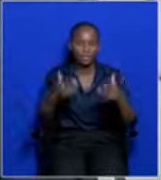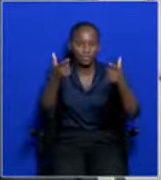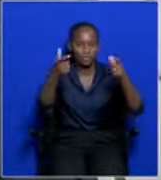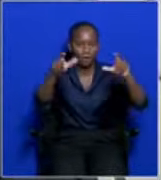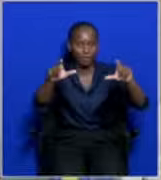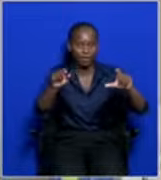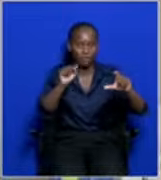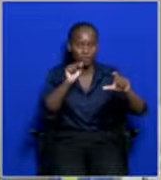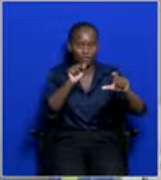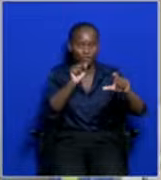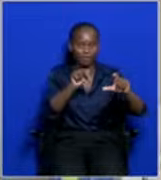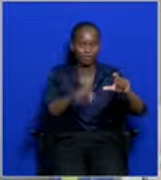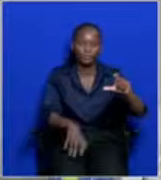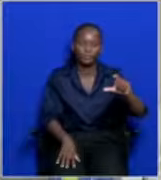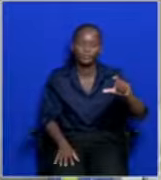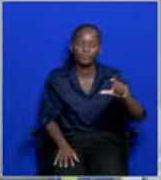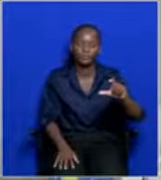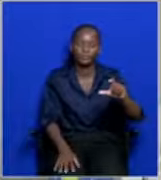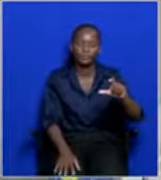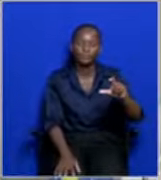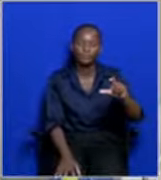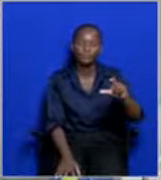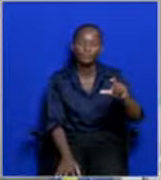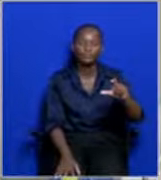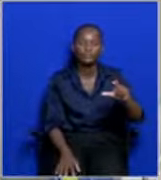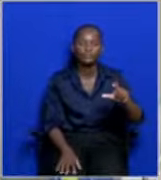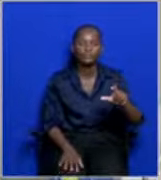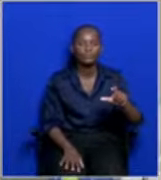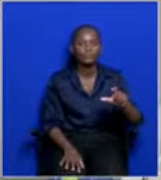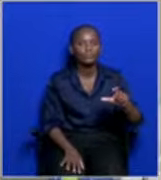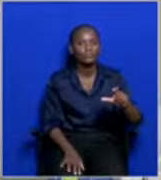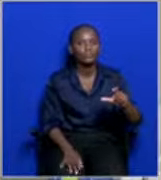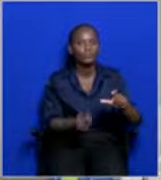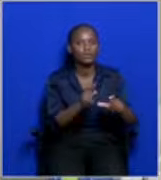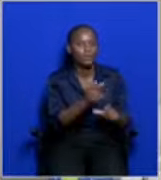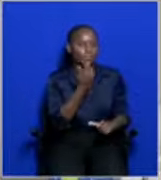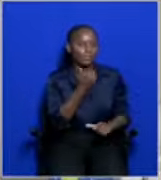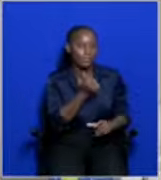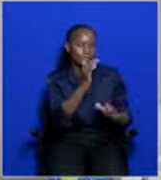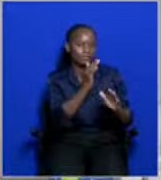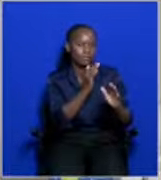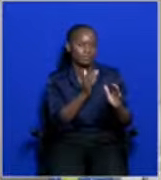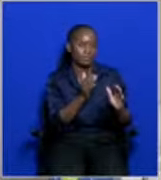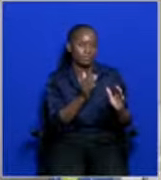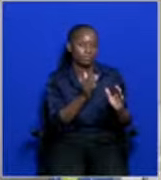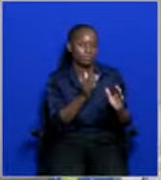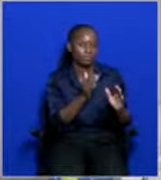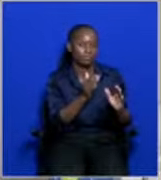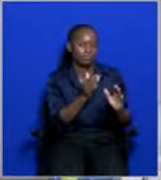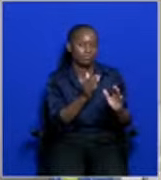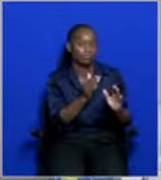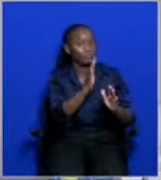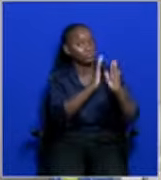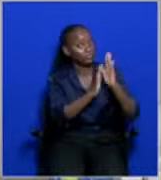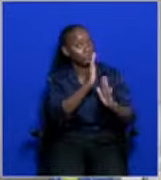If you can then talk to this case, starting at paragraph 42.